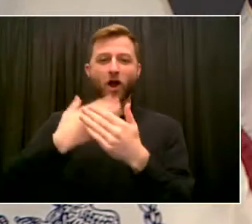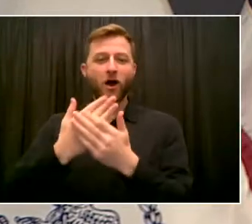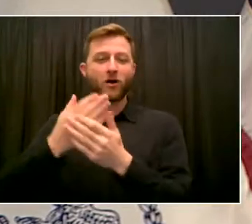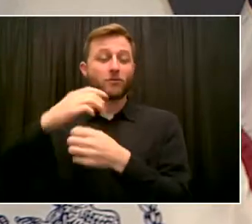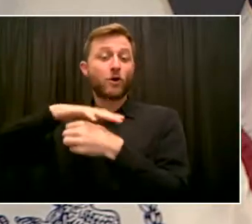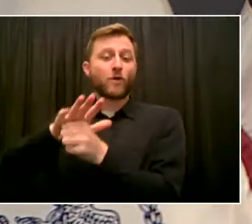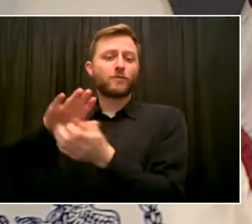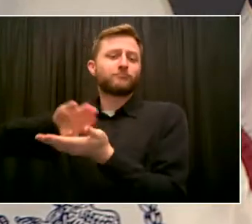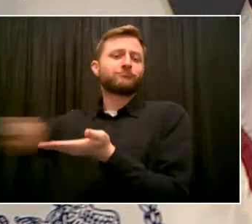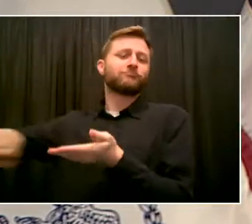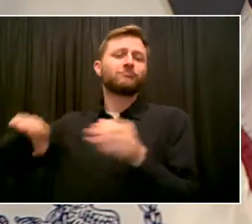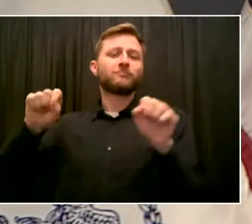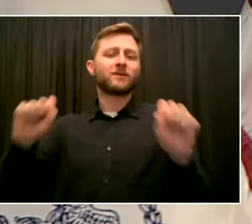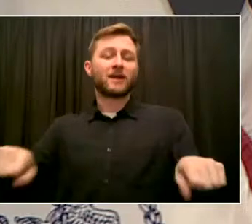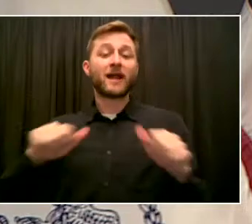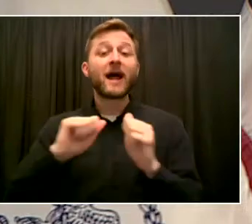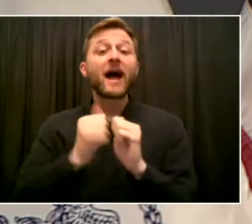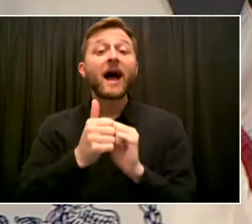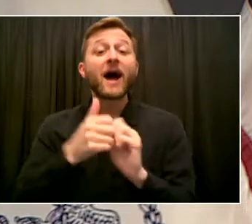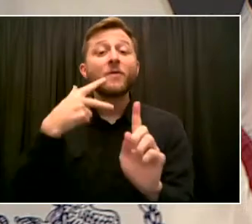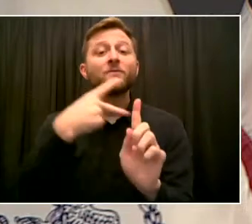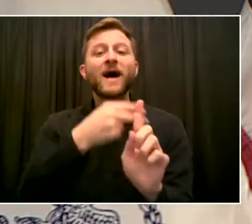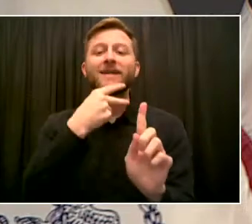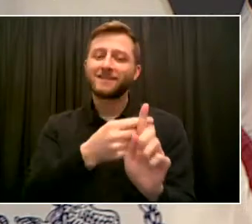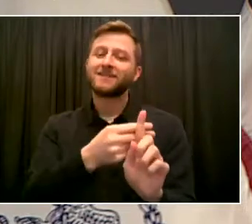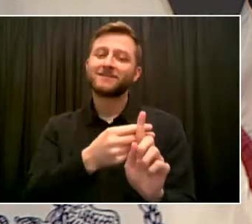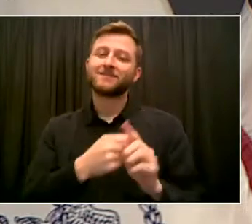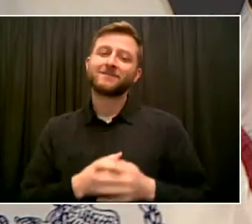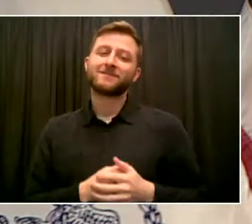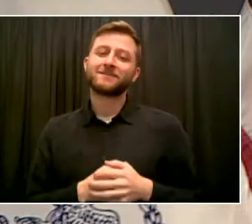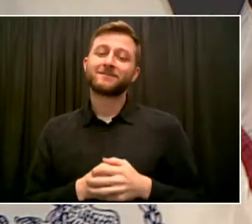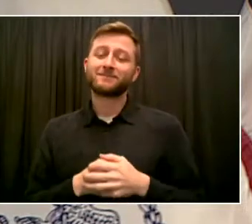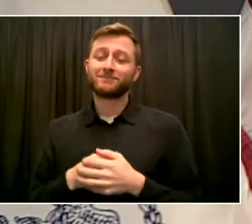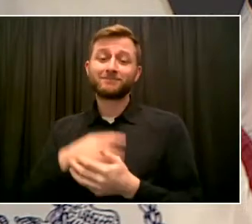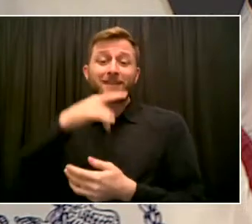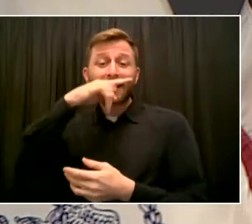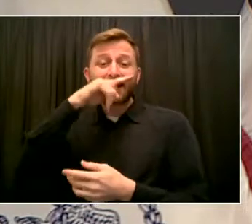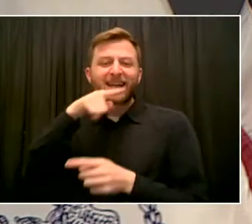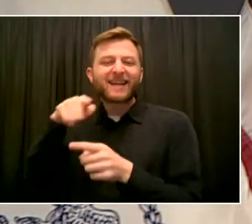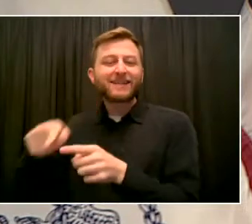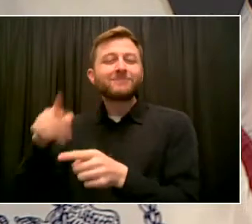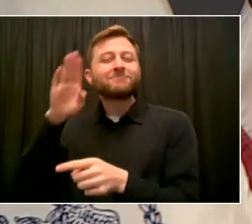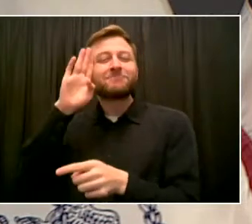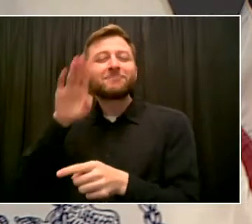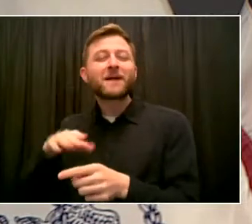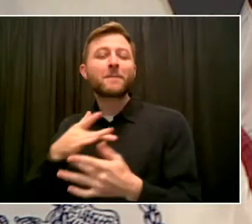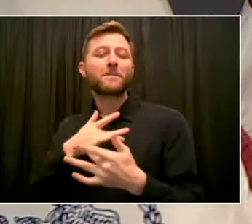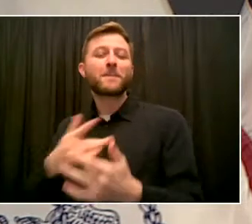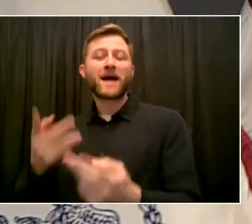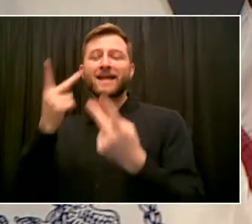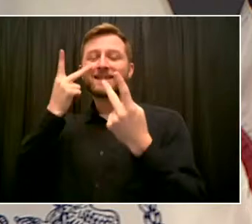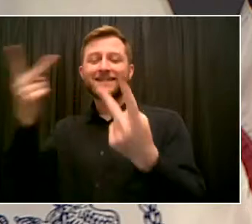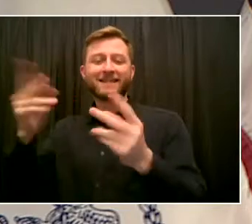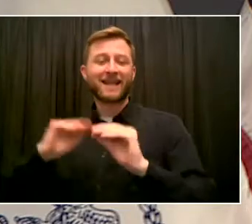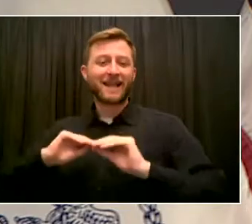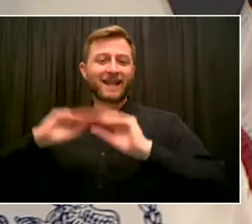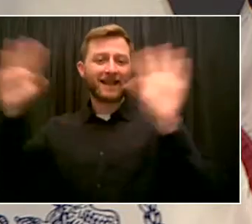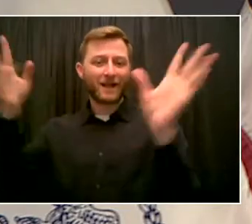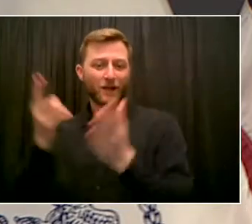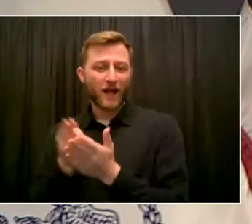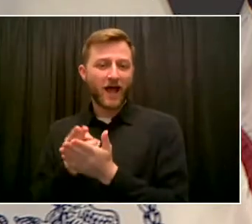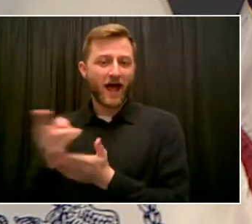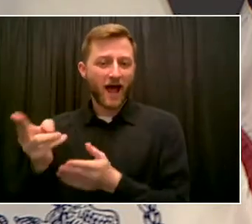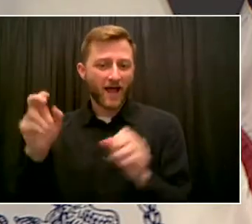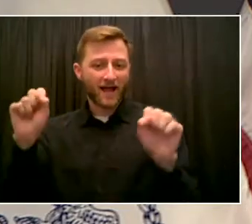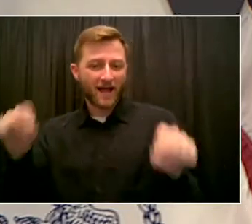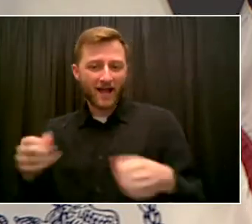beat COVID once and for all. Look at the kids. The kids often see things even more clearly than the adults. They get it. So what a beautiful scene there